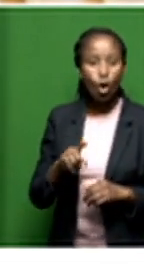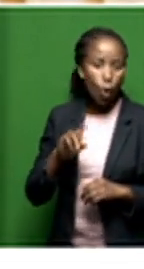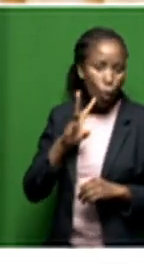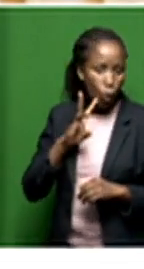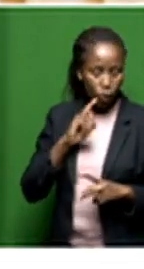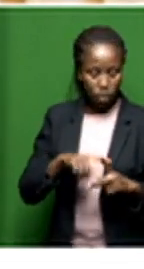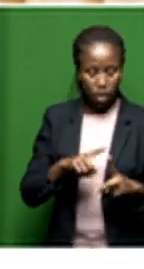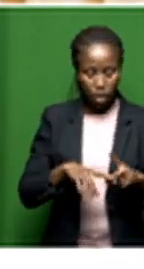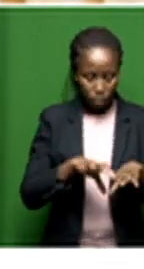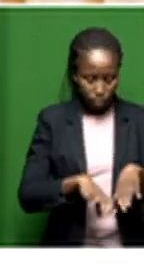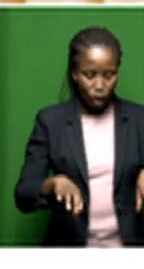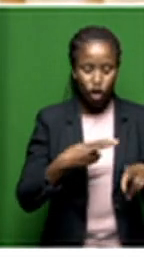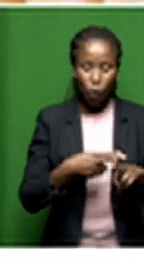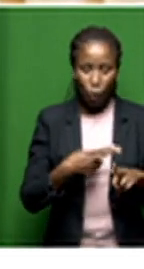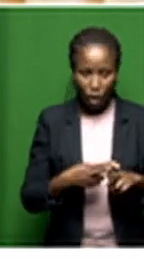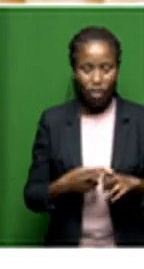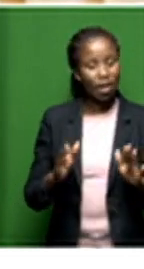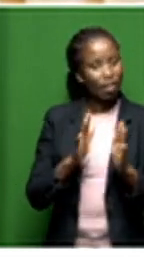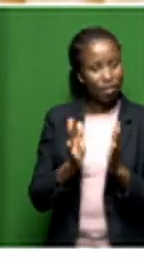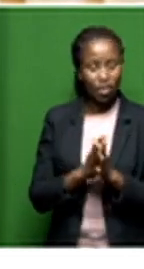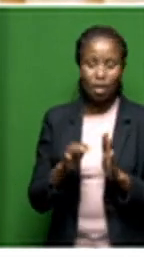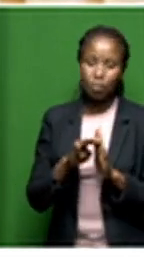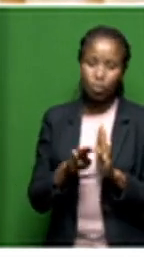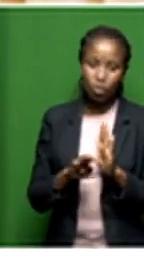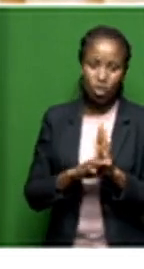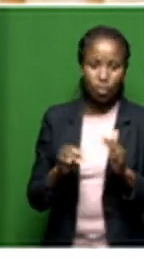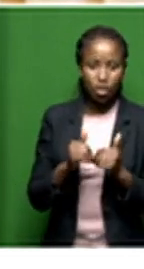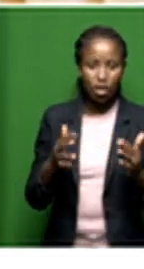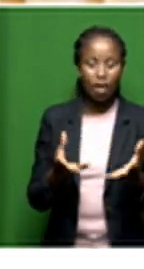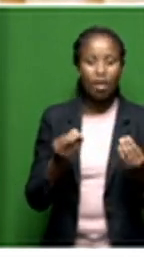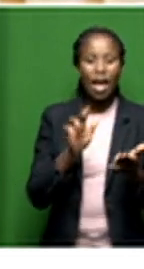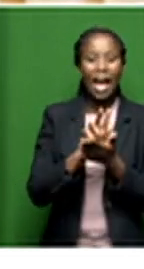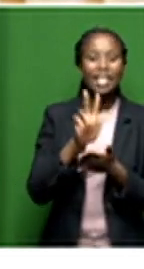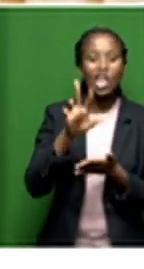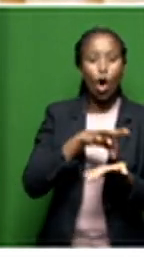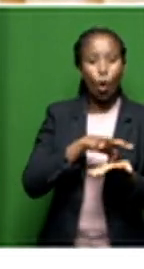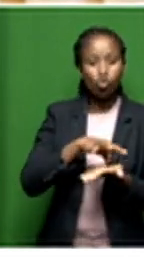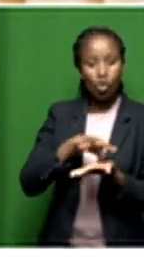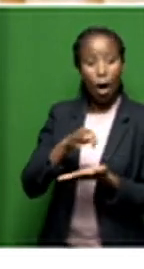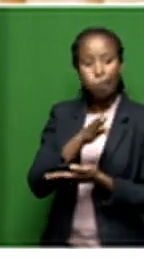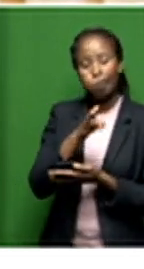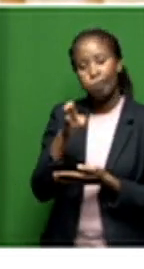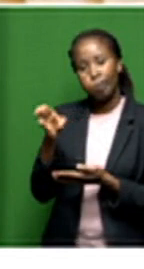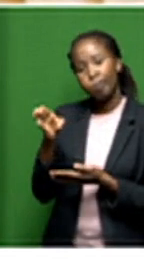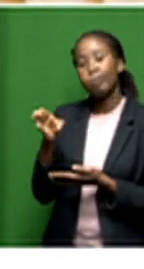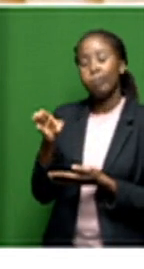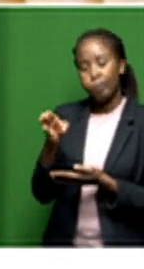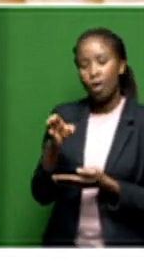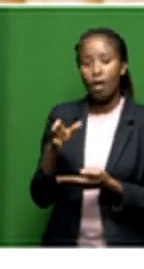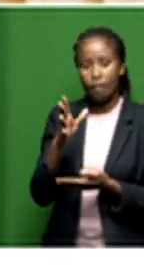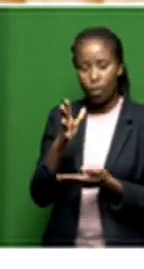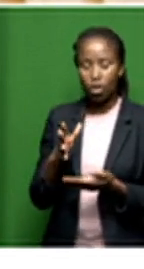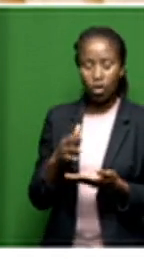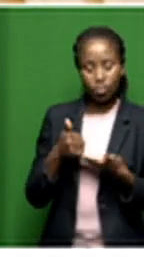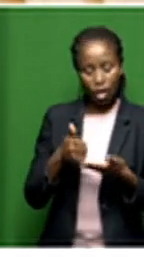water, that program is in place, and currently 18 contractors are on full standby and working continually to